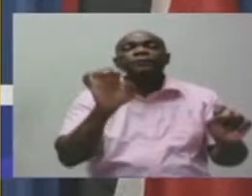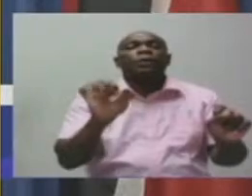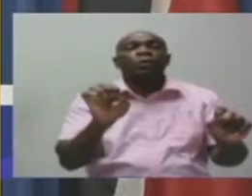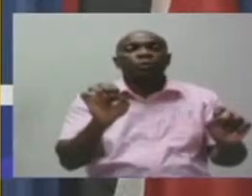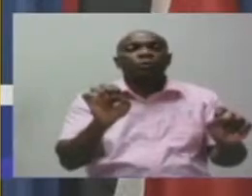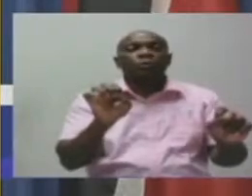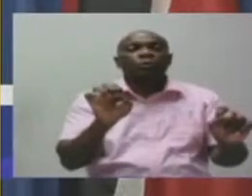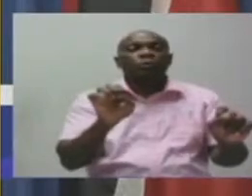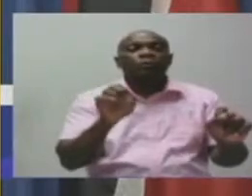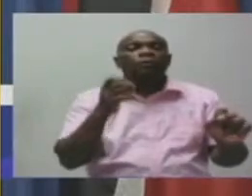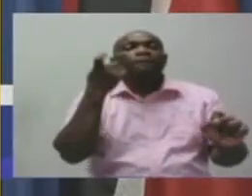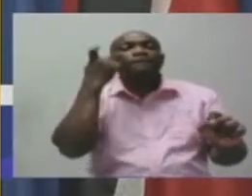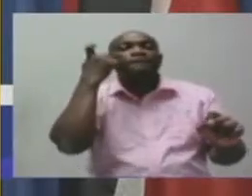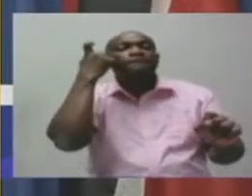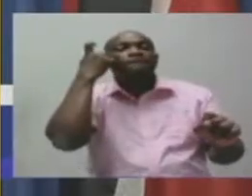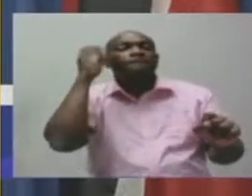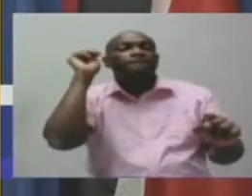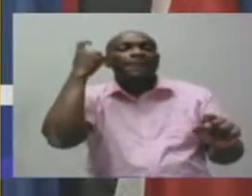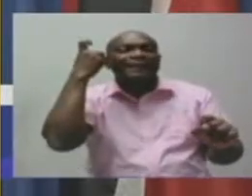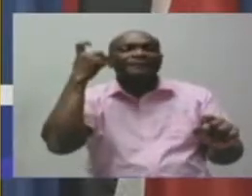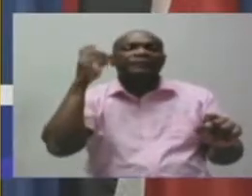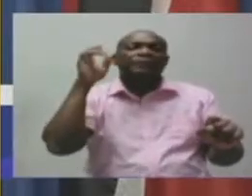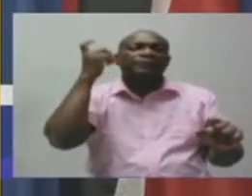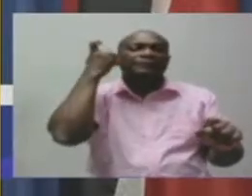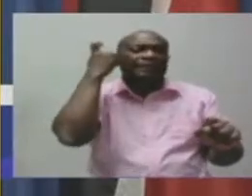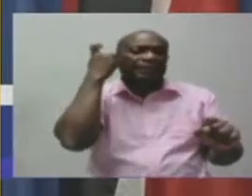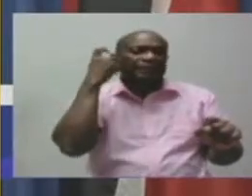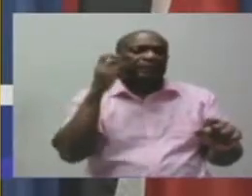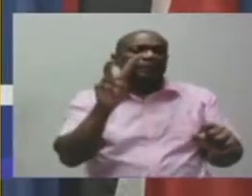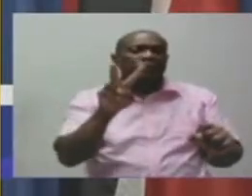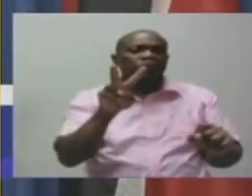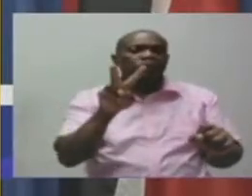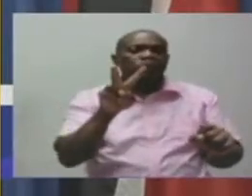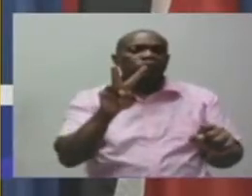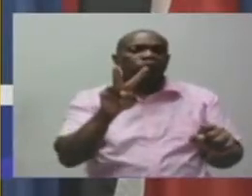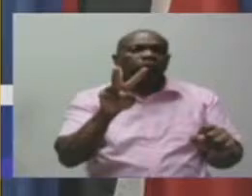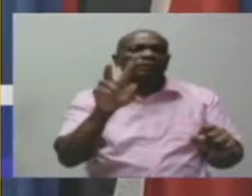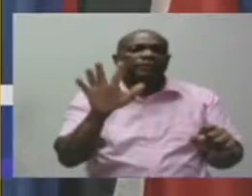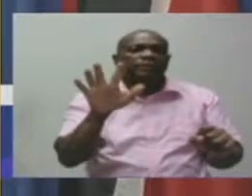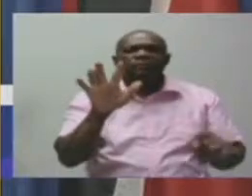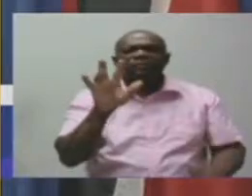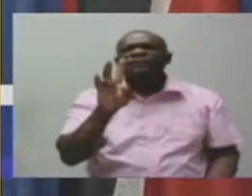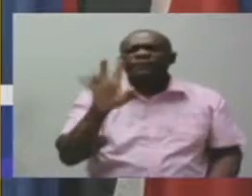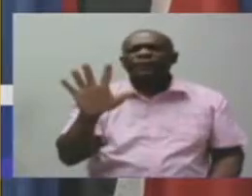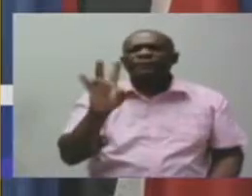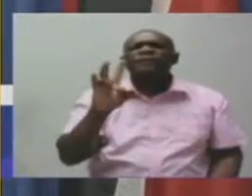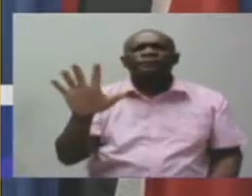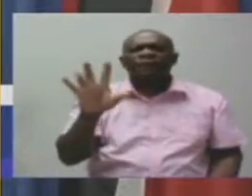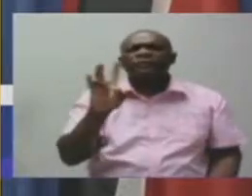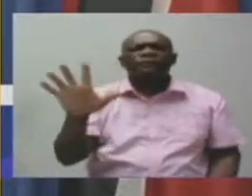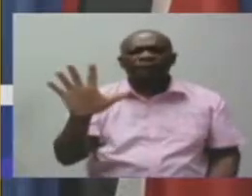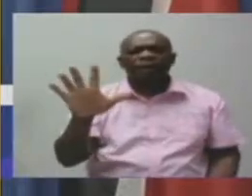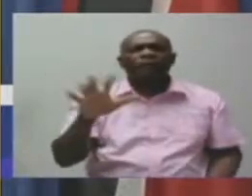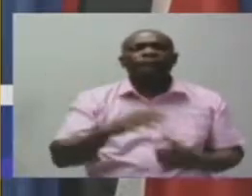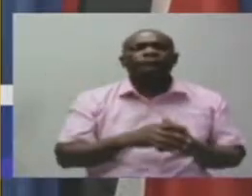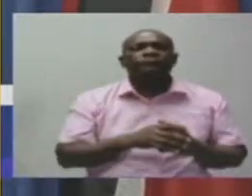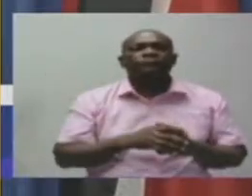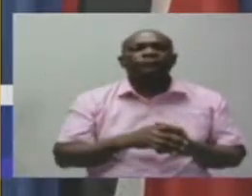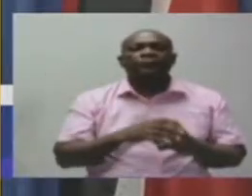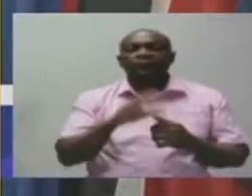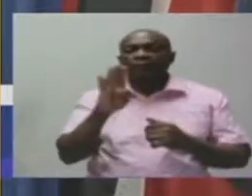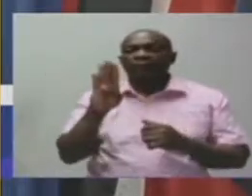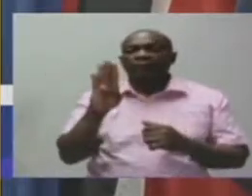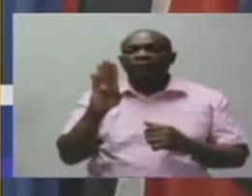75% capacity. Our border arrangements will remain in place, no change there.